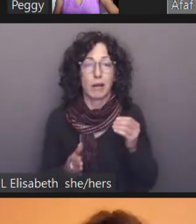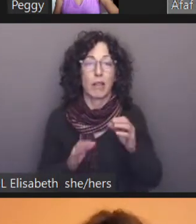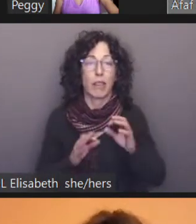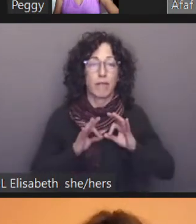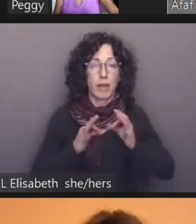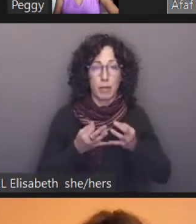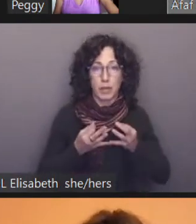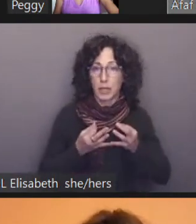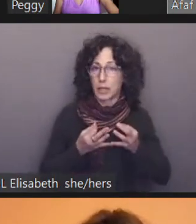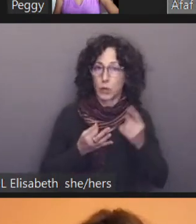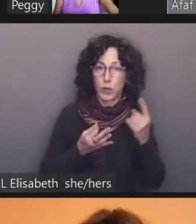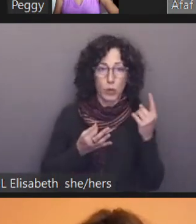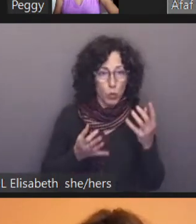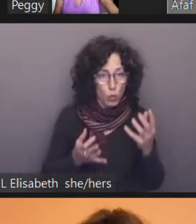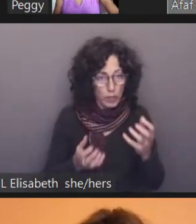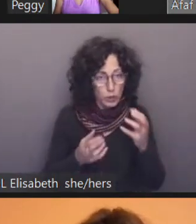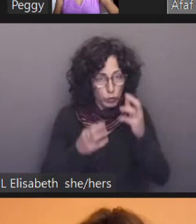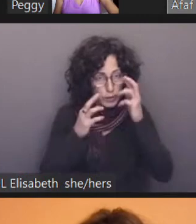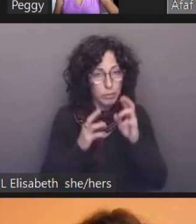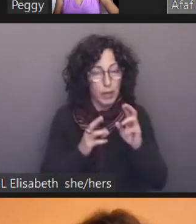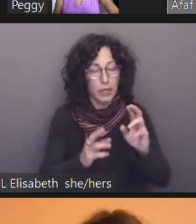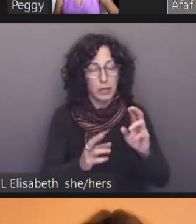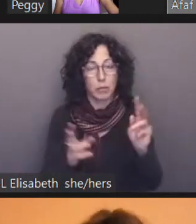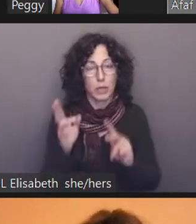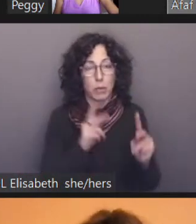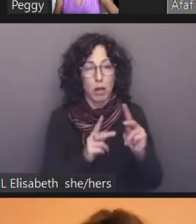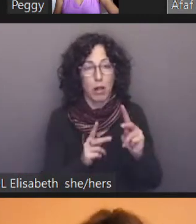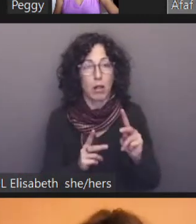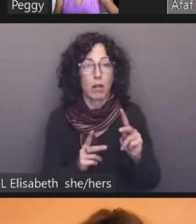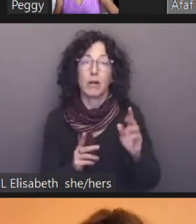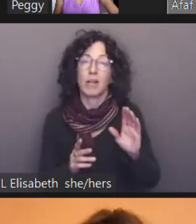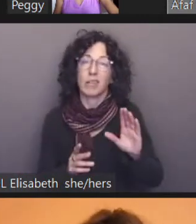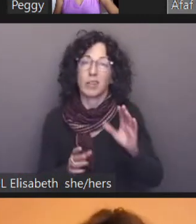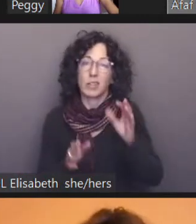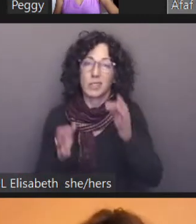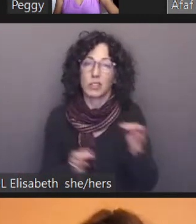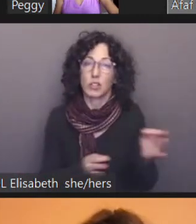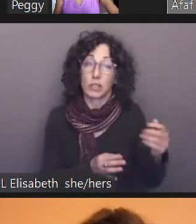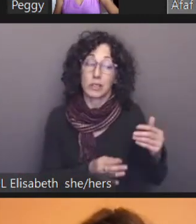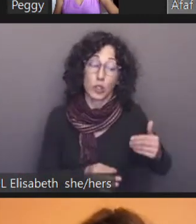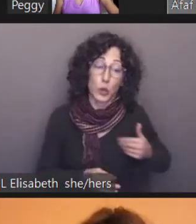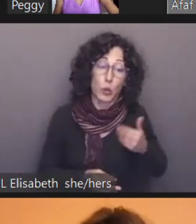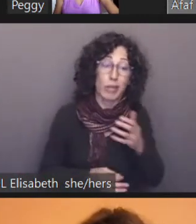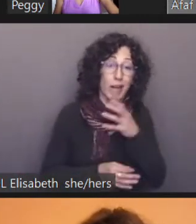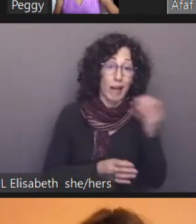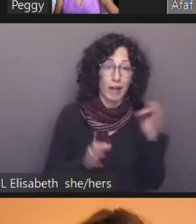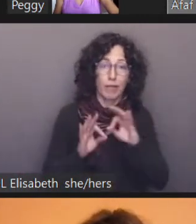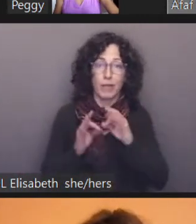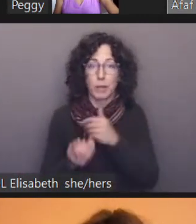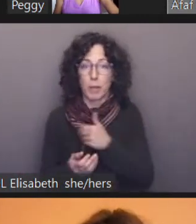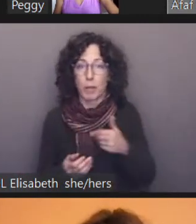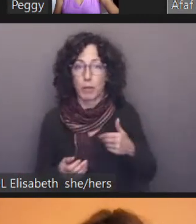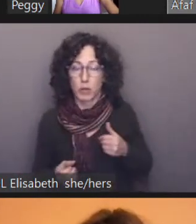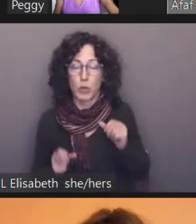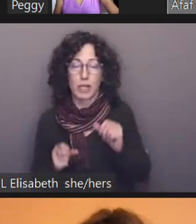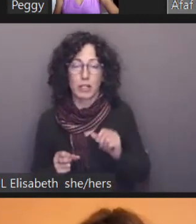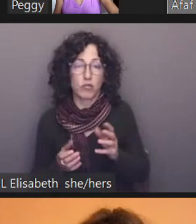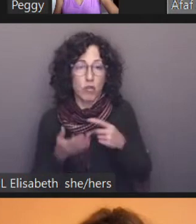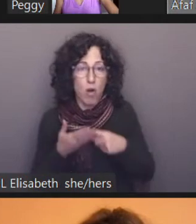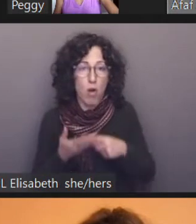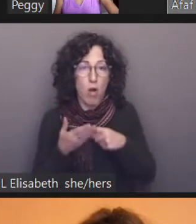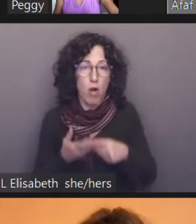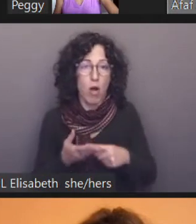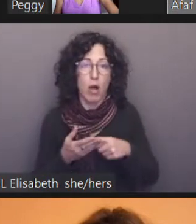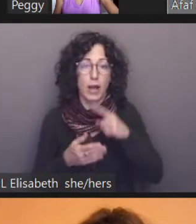respect the wishes of the individual youth and the family member. So we would try to talk through that and be able to provide